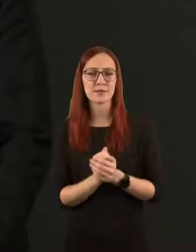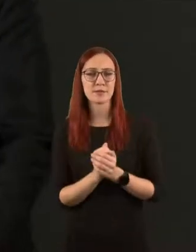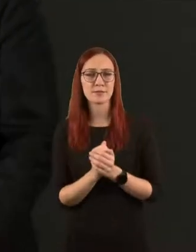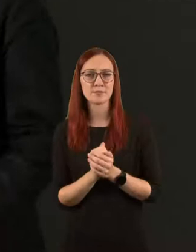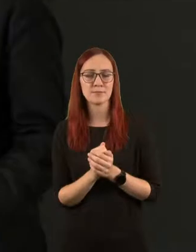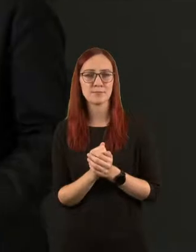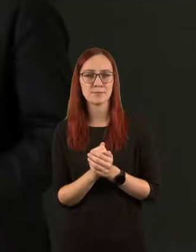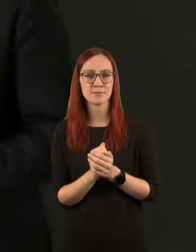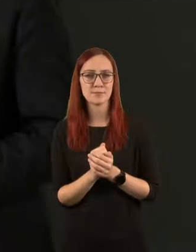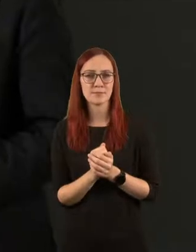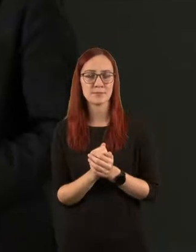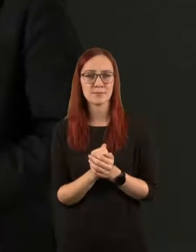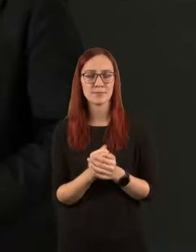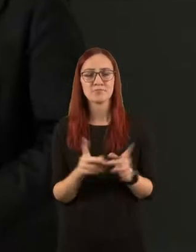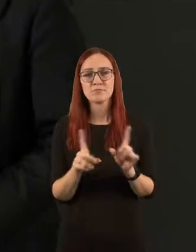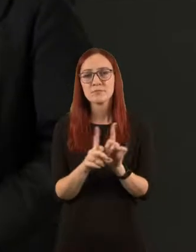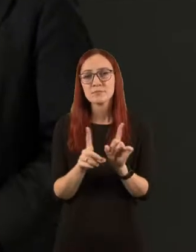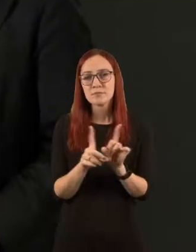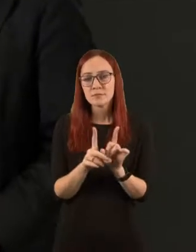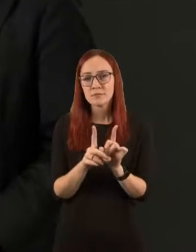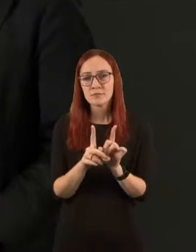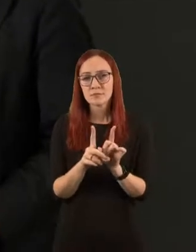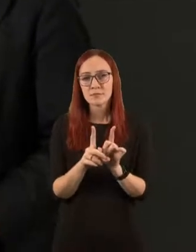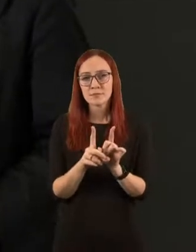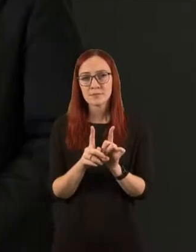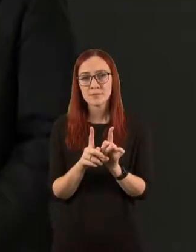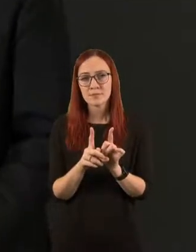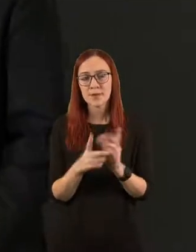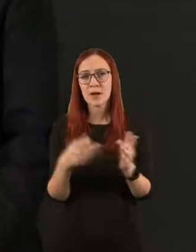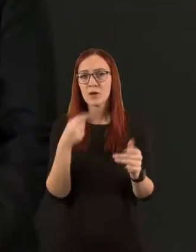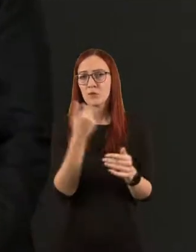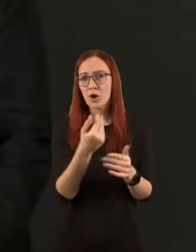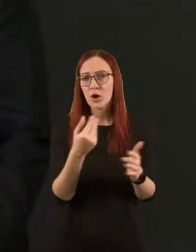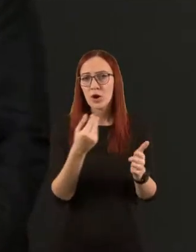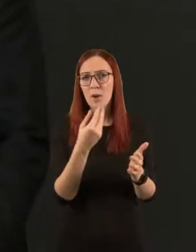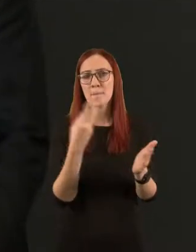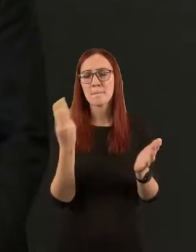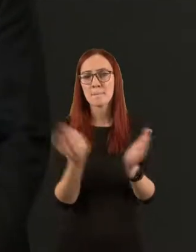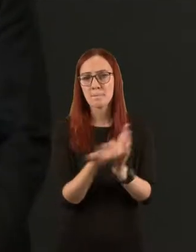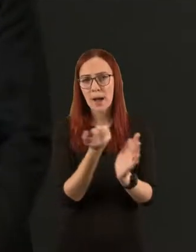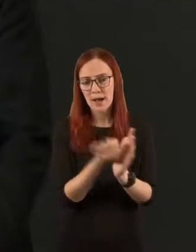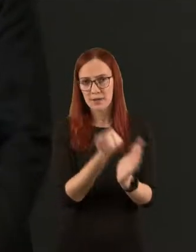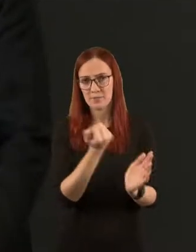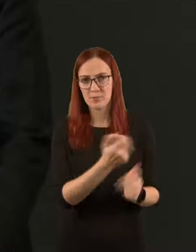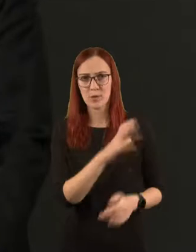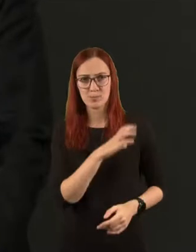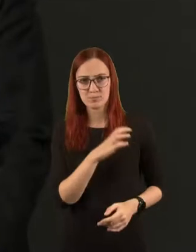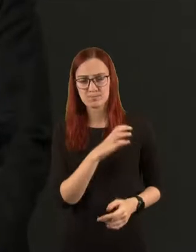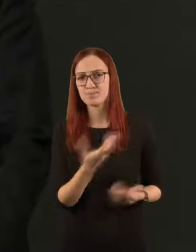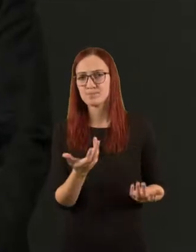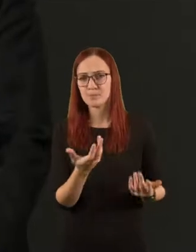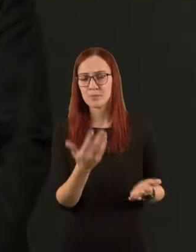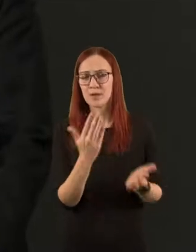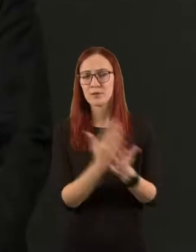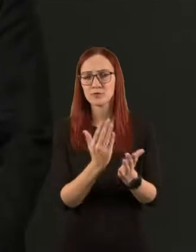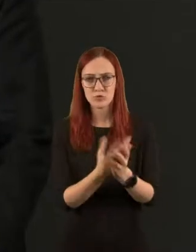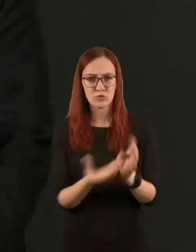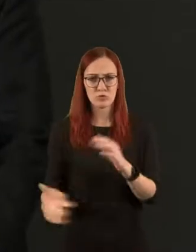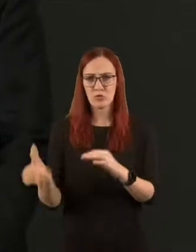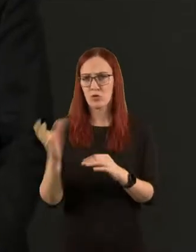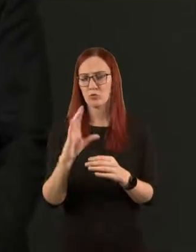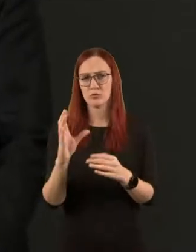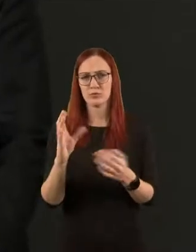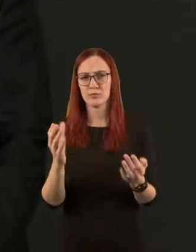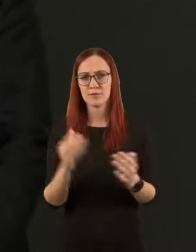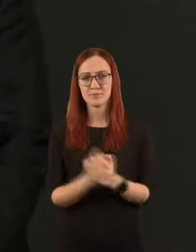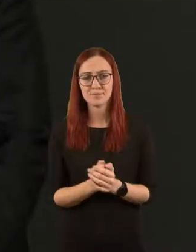from 1.3% of GDP back in the year 2000 to just 0.3% in 2018, well